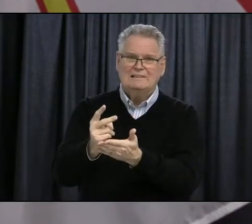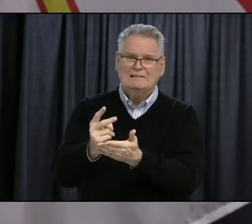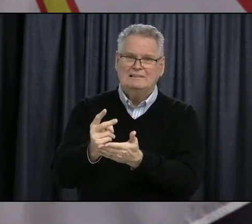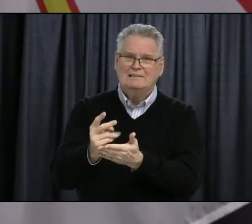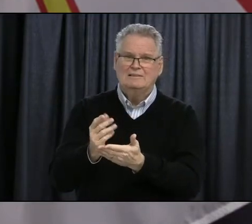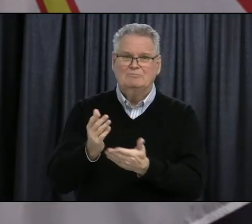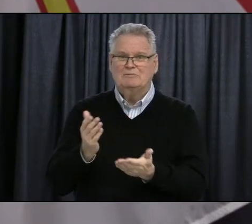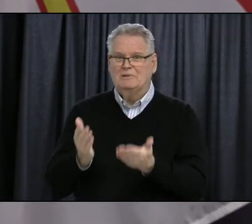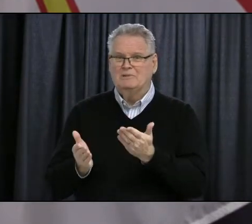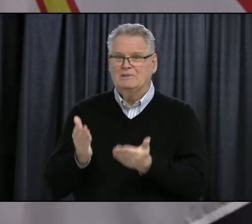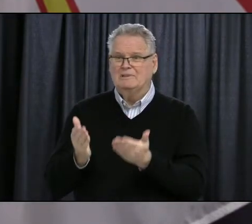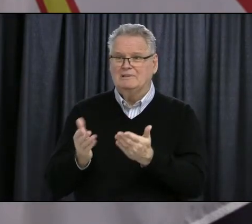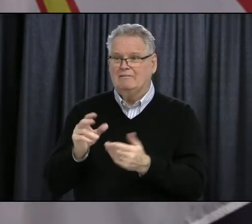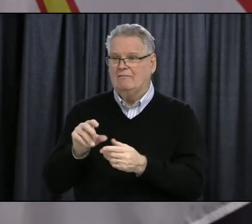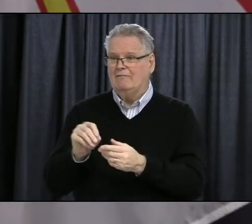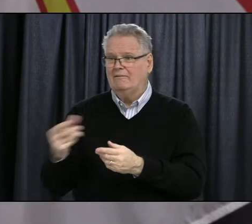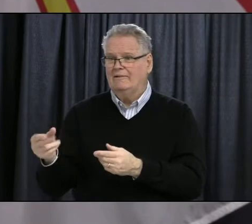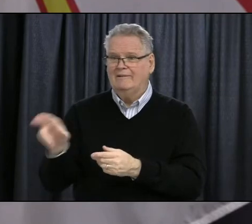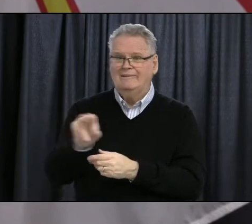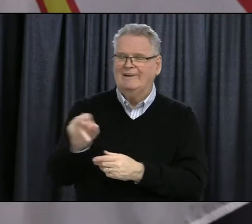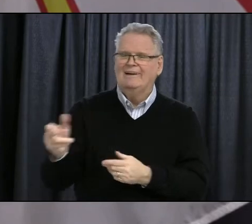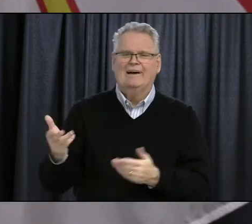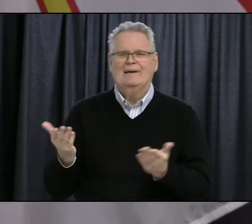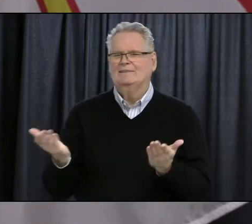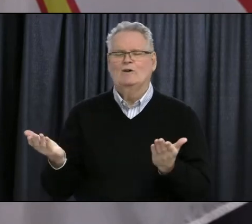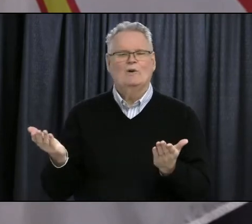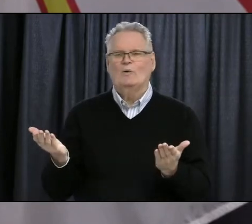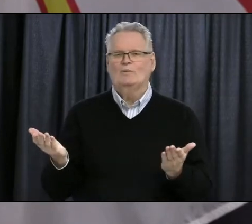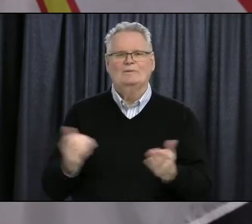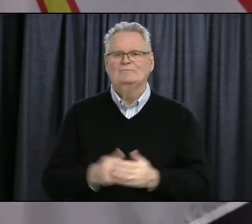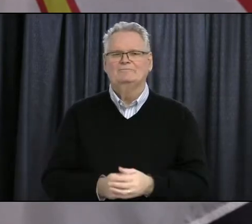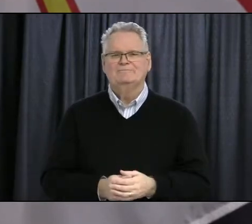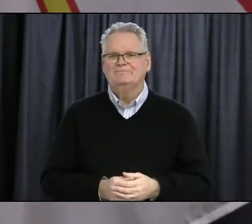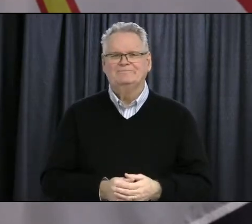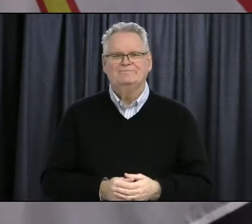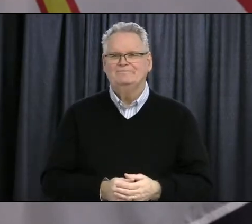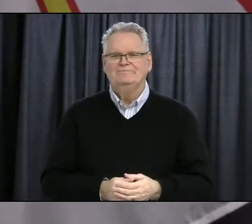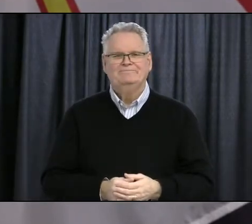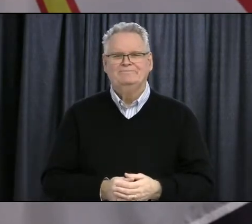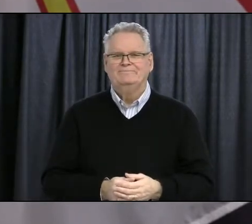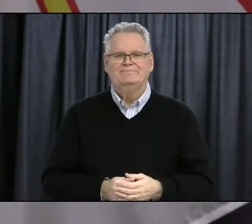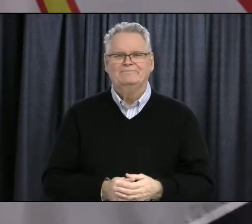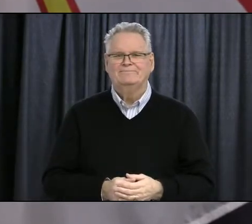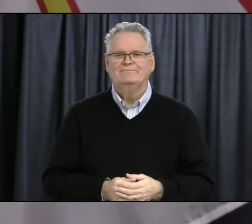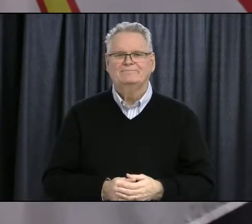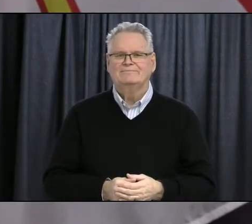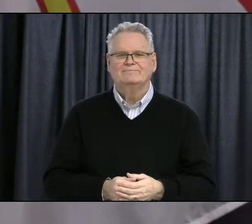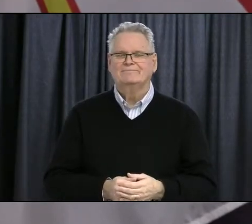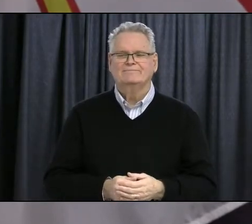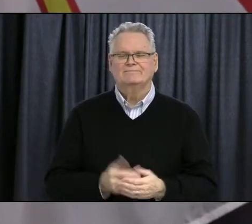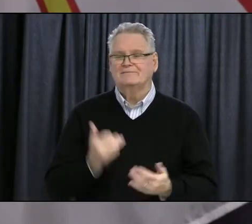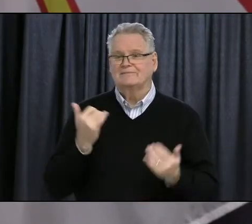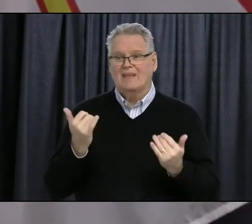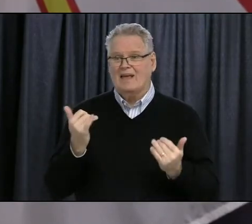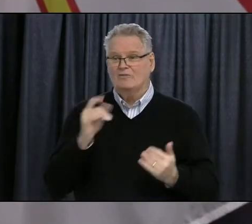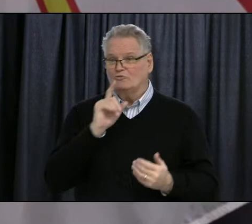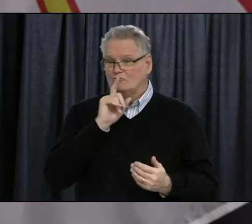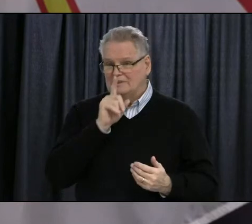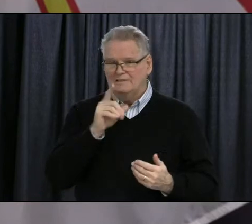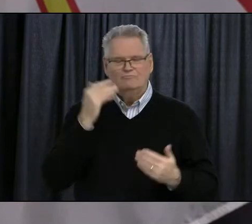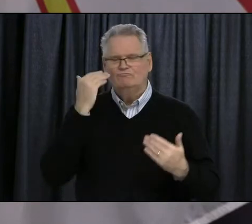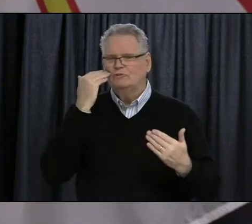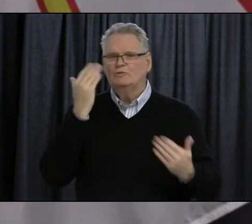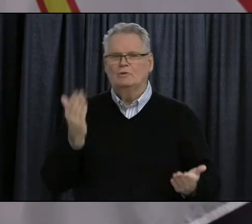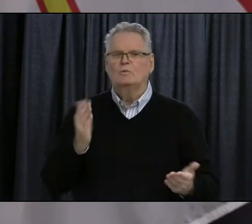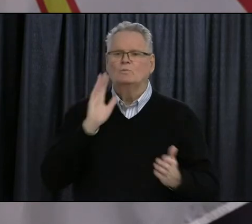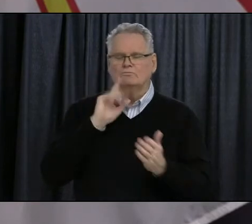symptoms. So there's not necessarily somebody infectious for that whole period of time. But we